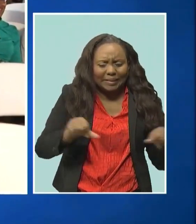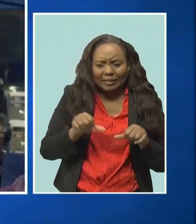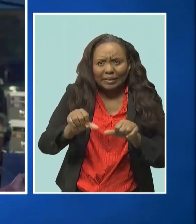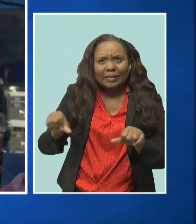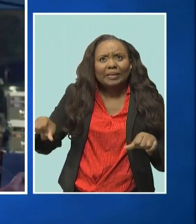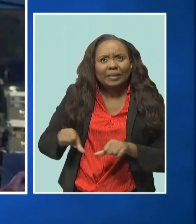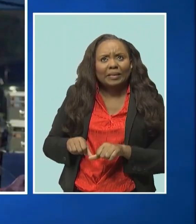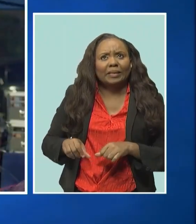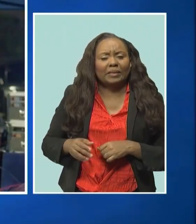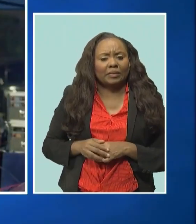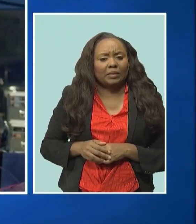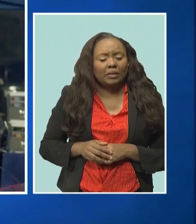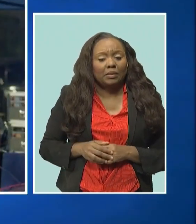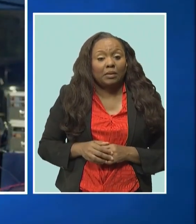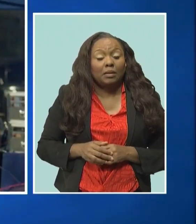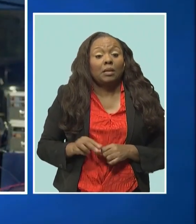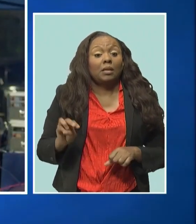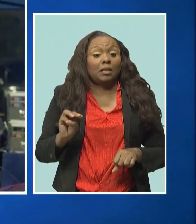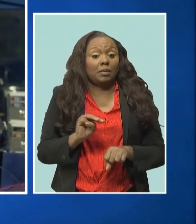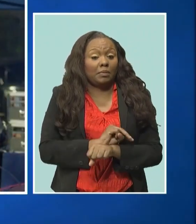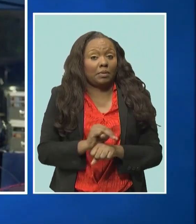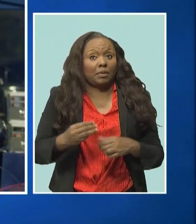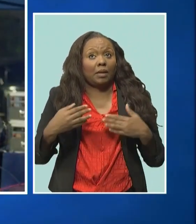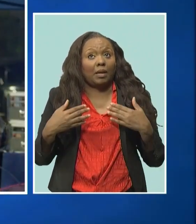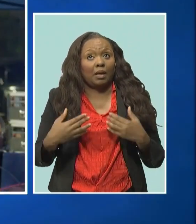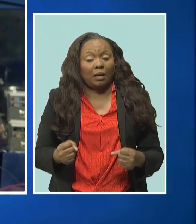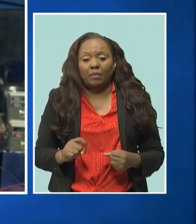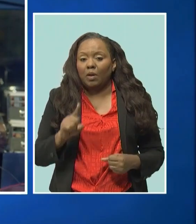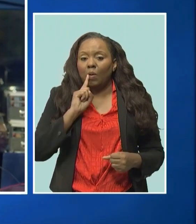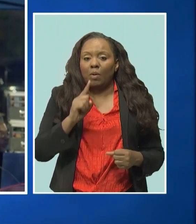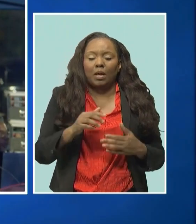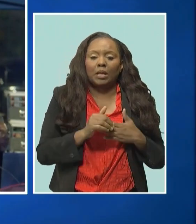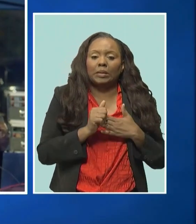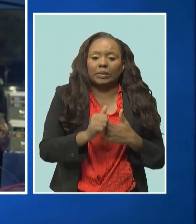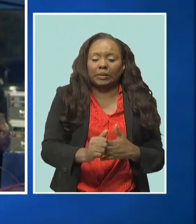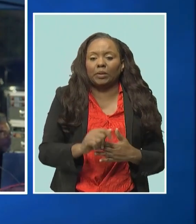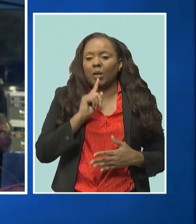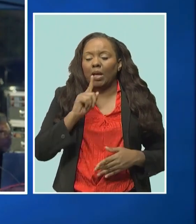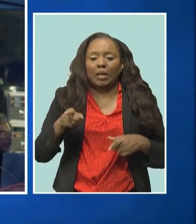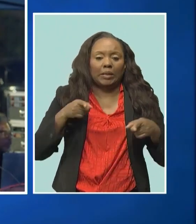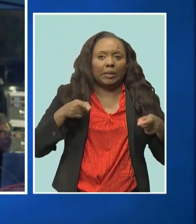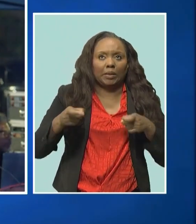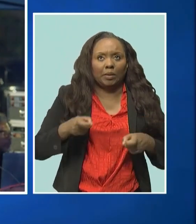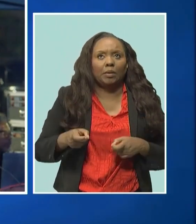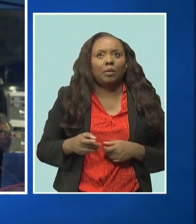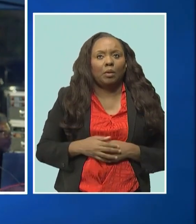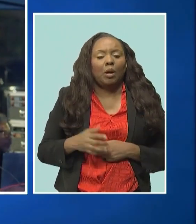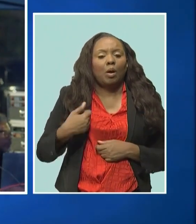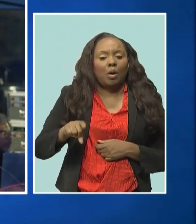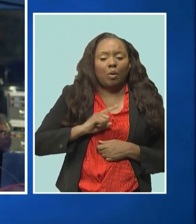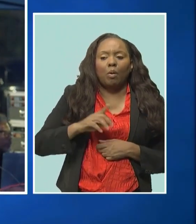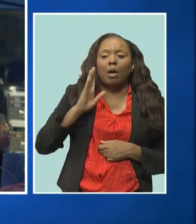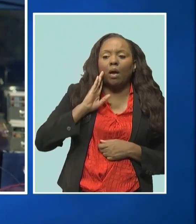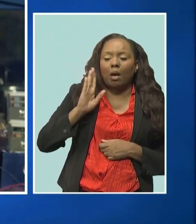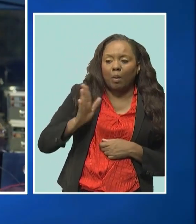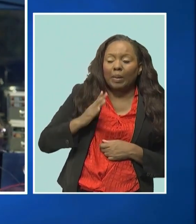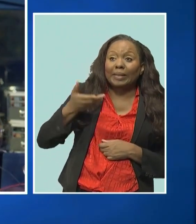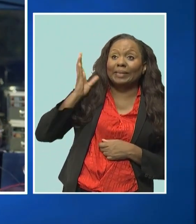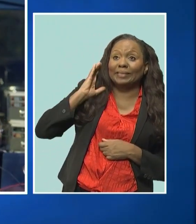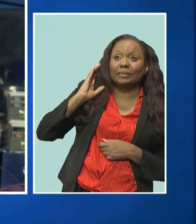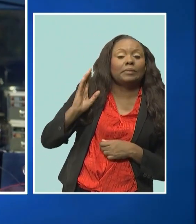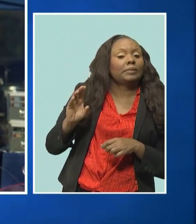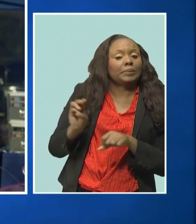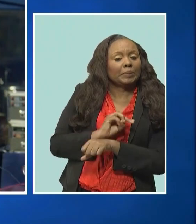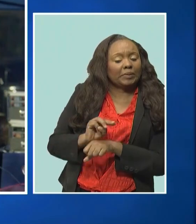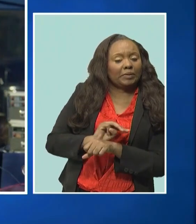say, that the Ministry of Health is leading the charge on this one, and we will be guided by the Ministry of Health.